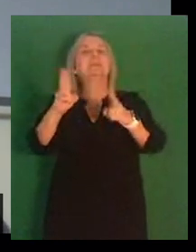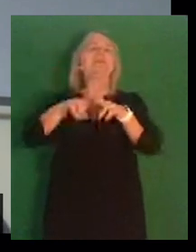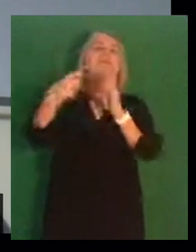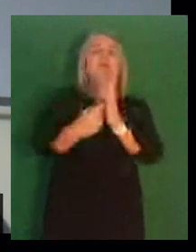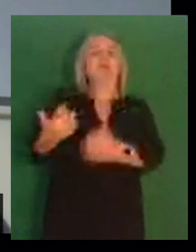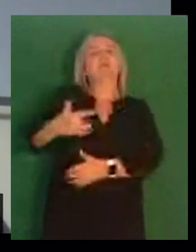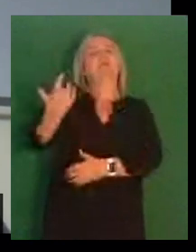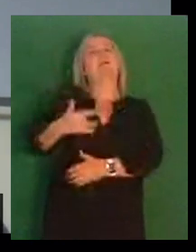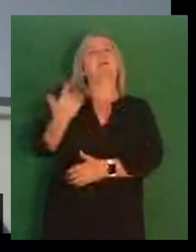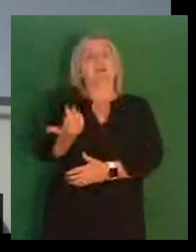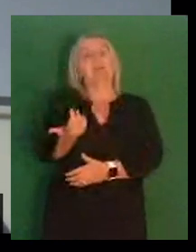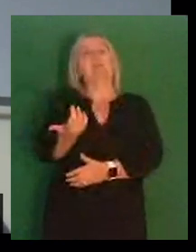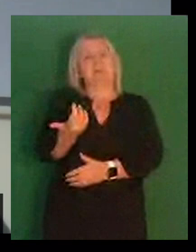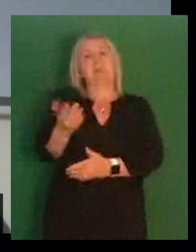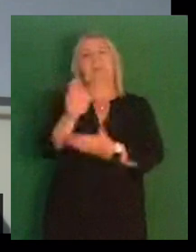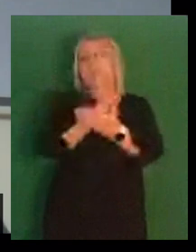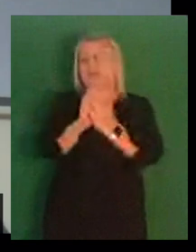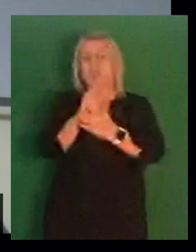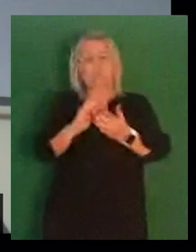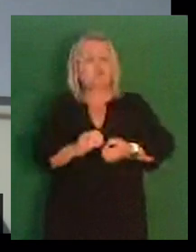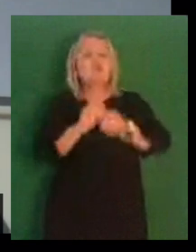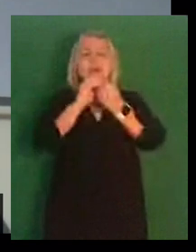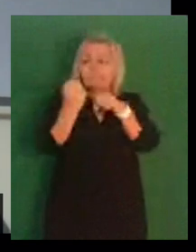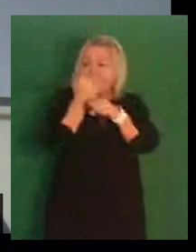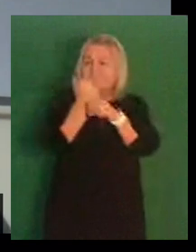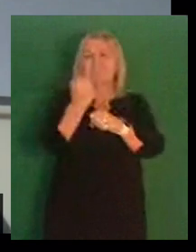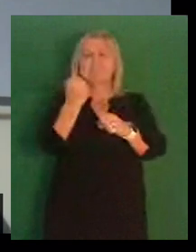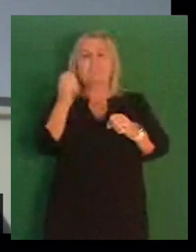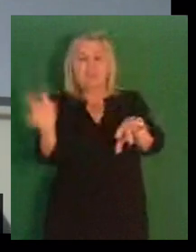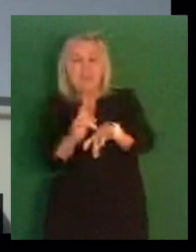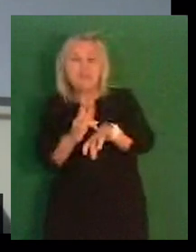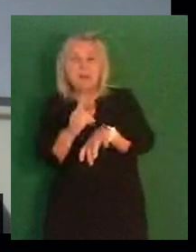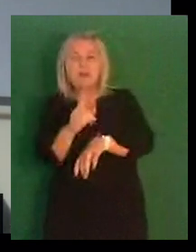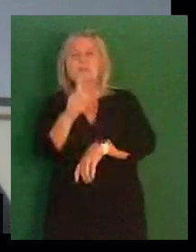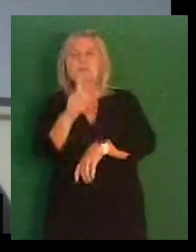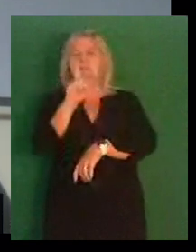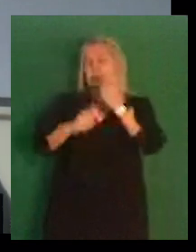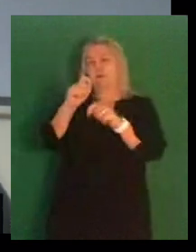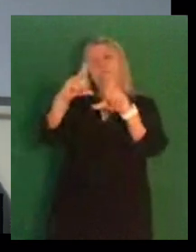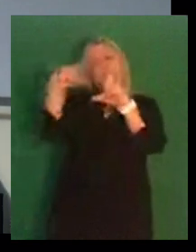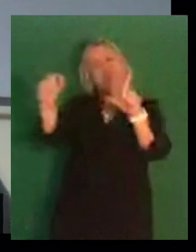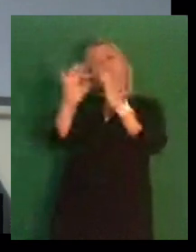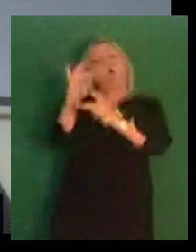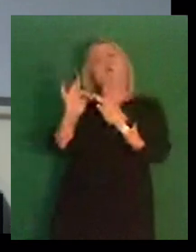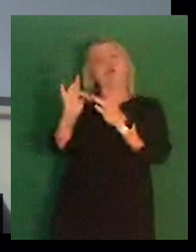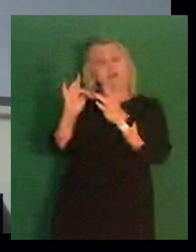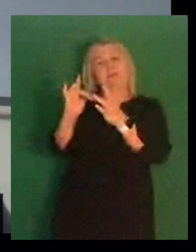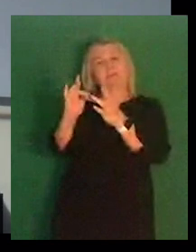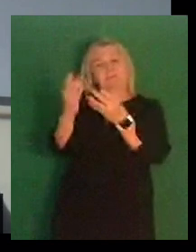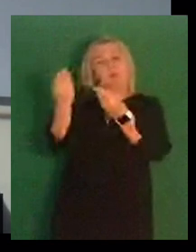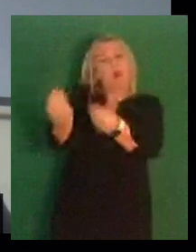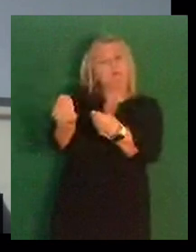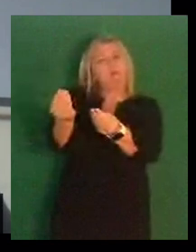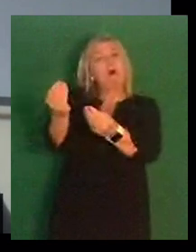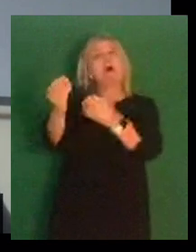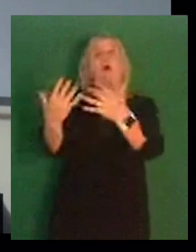of creating theatre, but switching that onto a digital online offer. What that meant